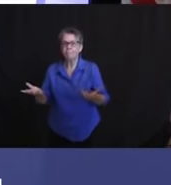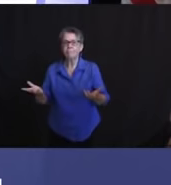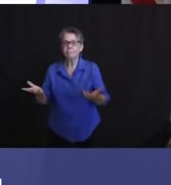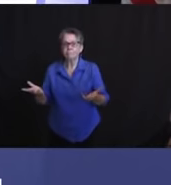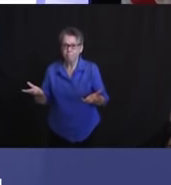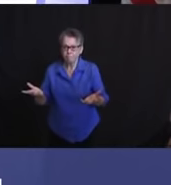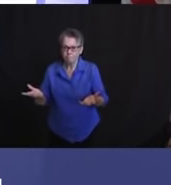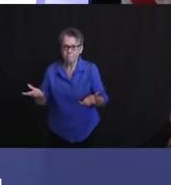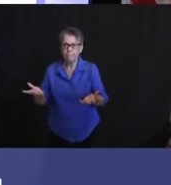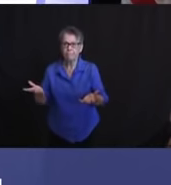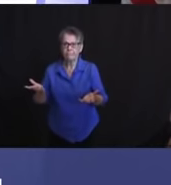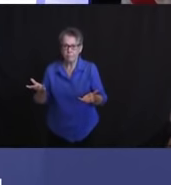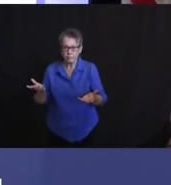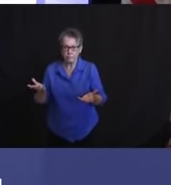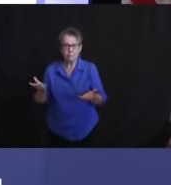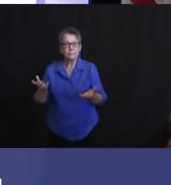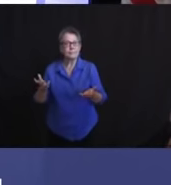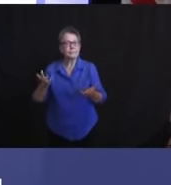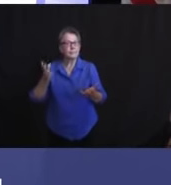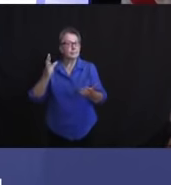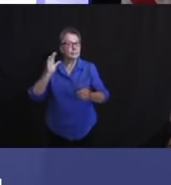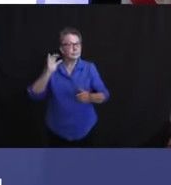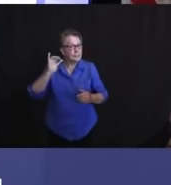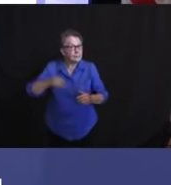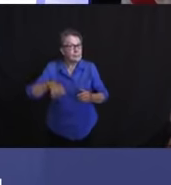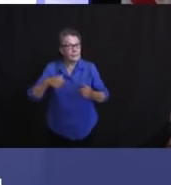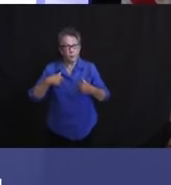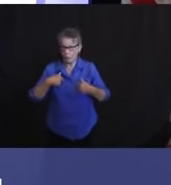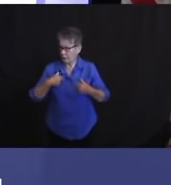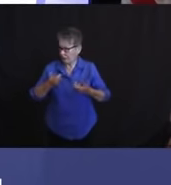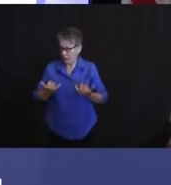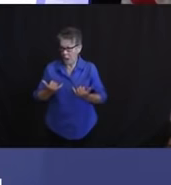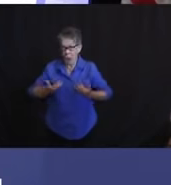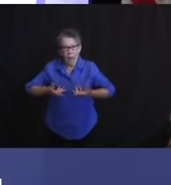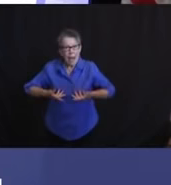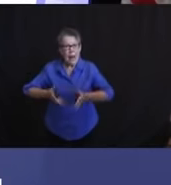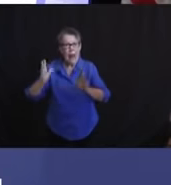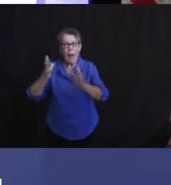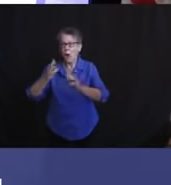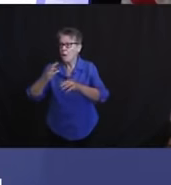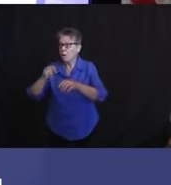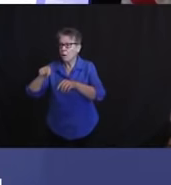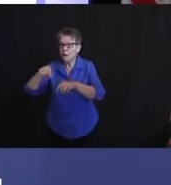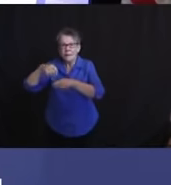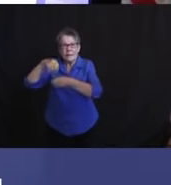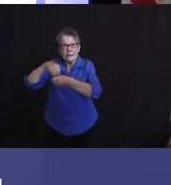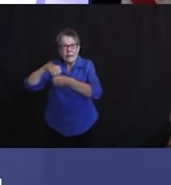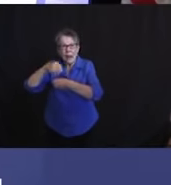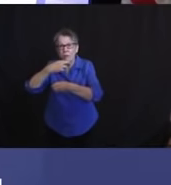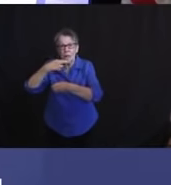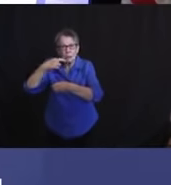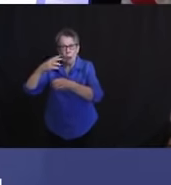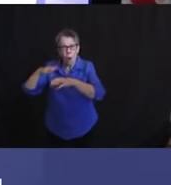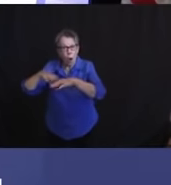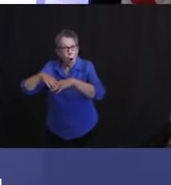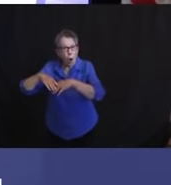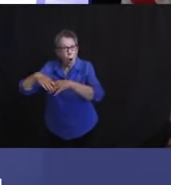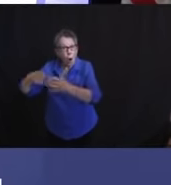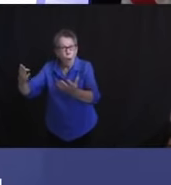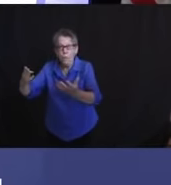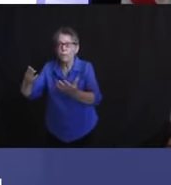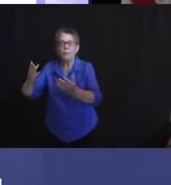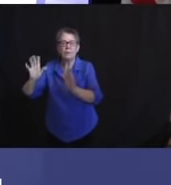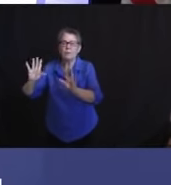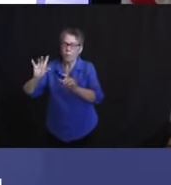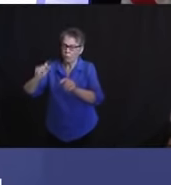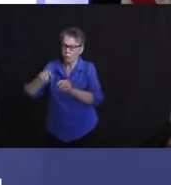spread. We need to continue this effort to protect our families, our loved ones, and our neighbors. On to the daily report.